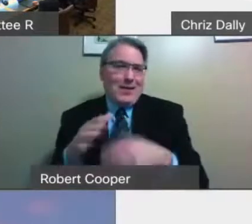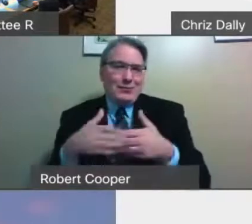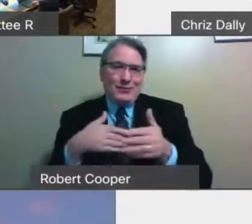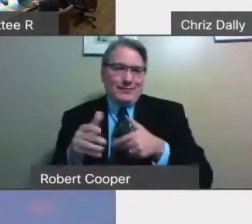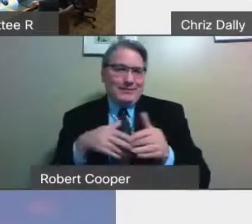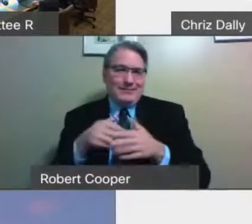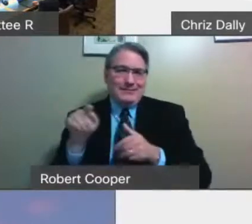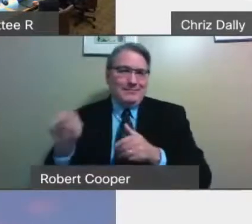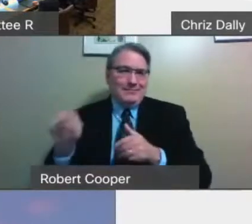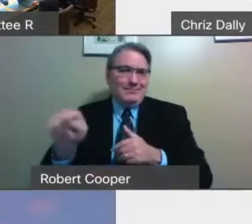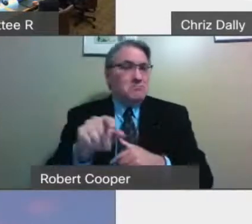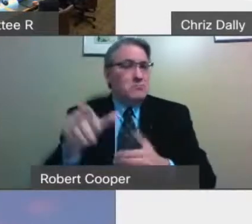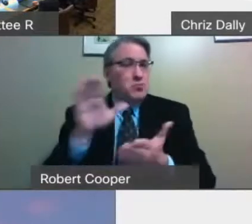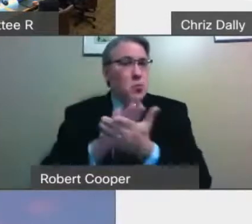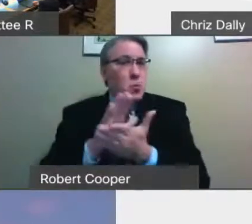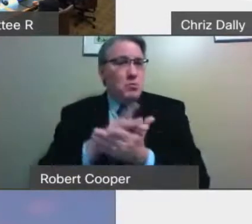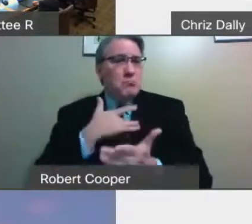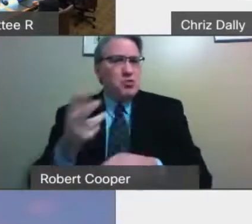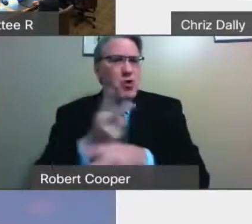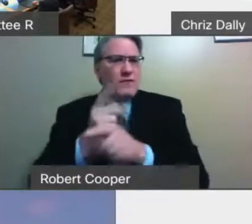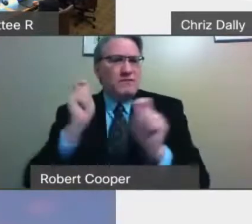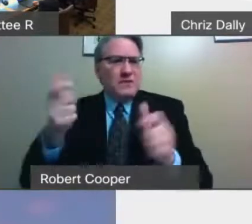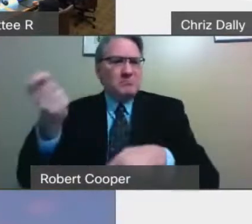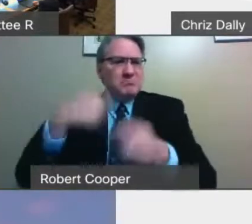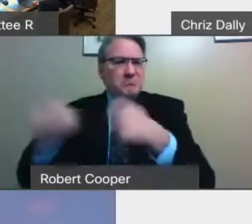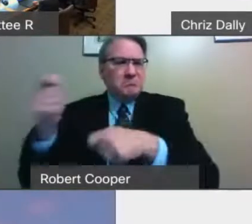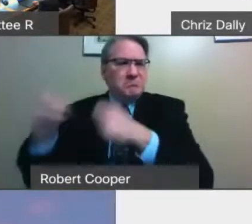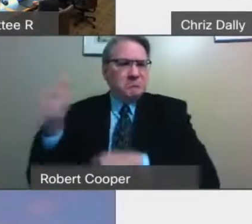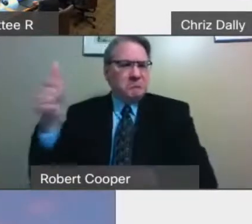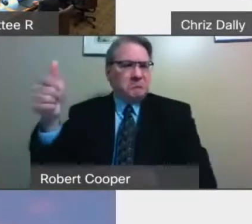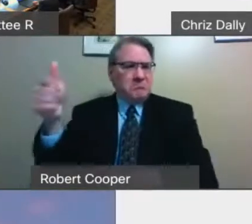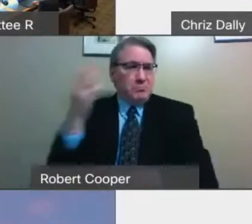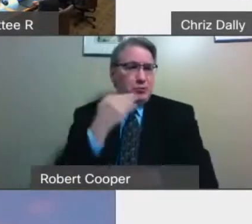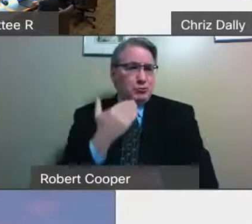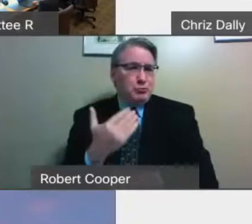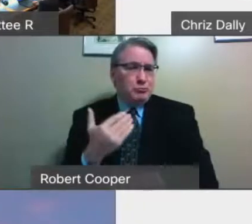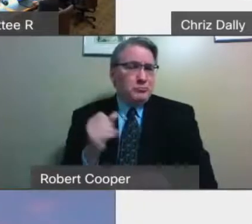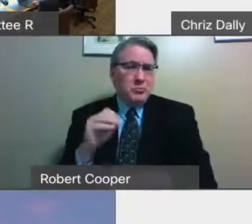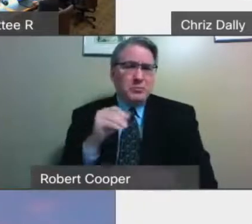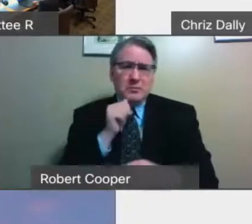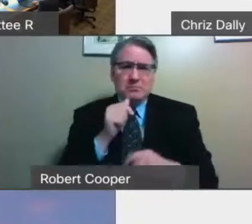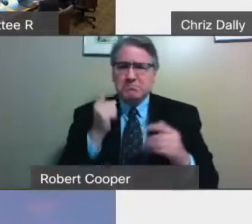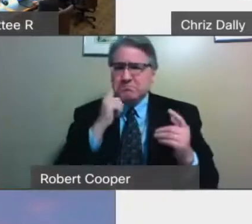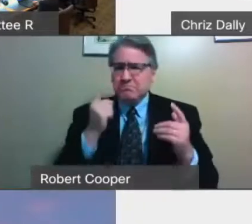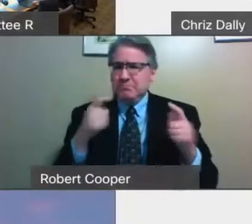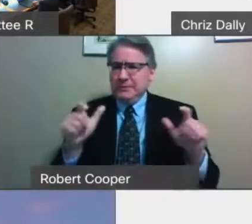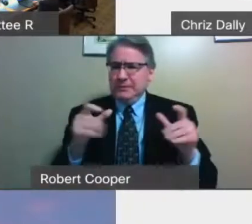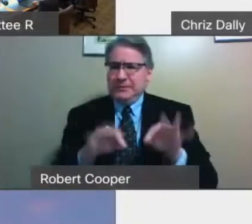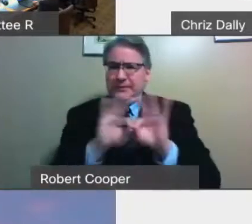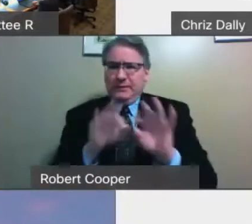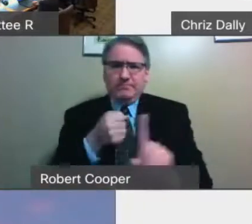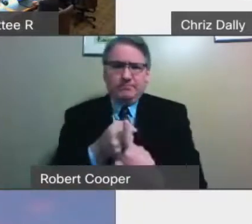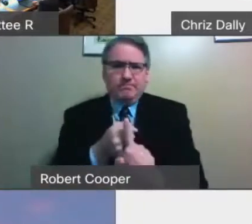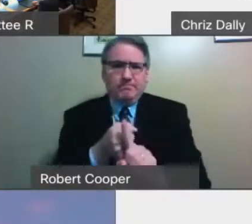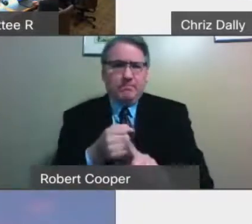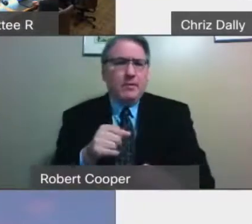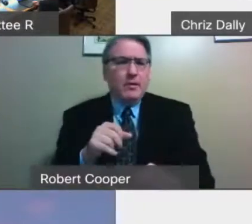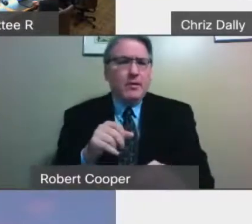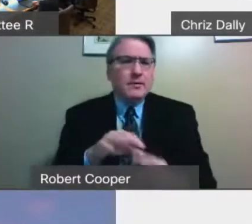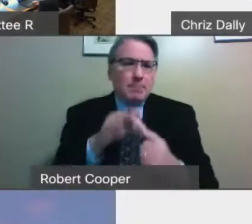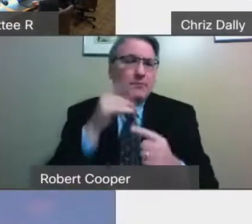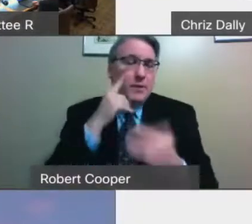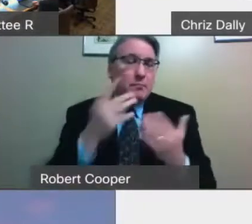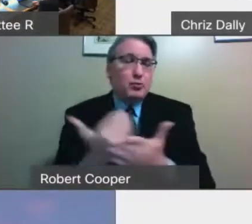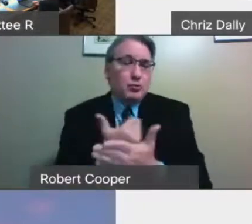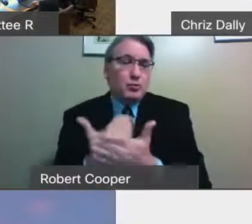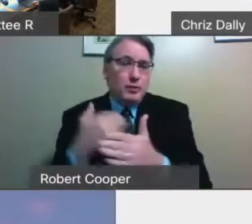happening sometimes in the K through 12. They usually don't last very long. The school districts will get them out of there pretty quickly,